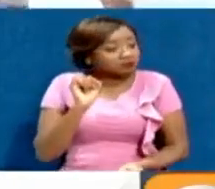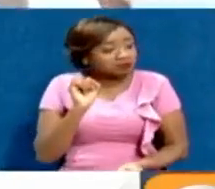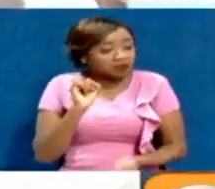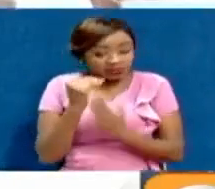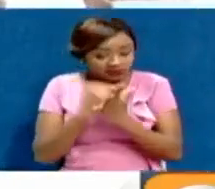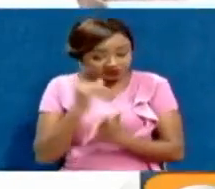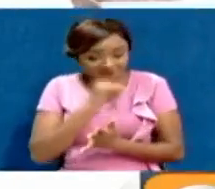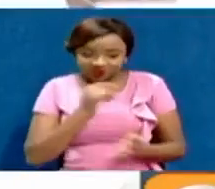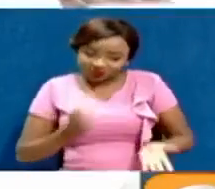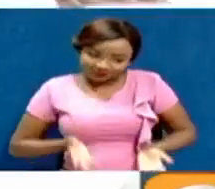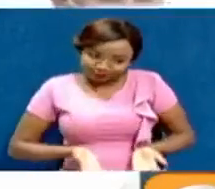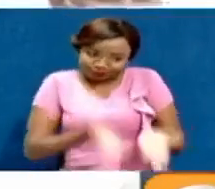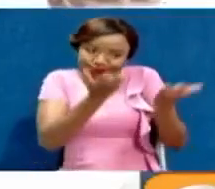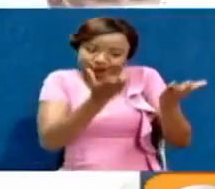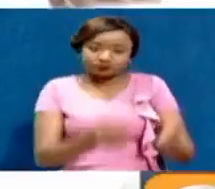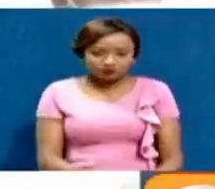nimemaliza kuandika statement.